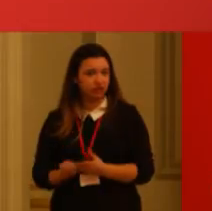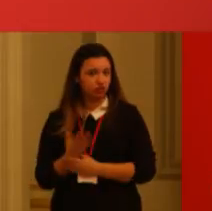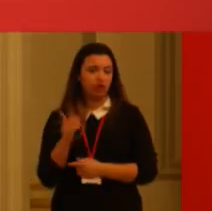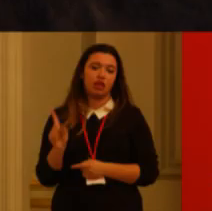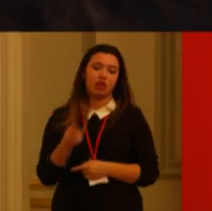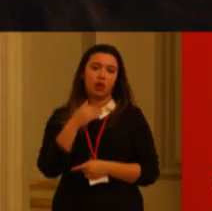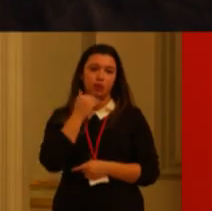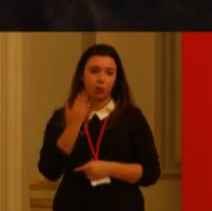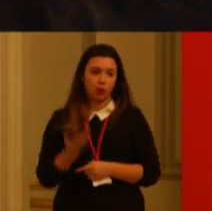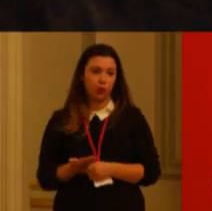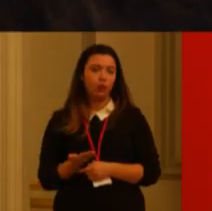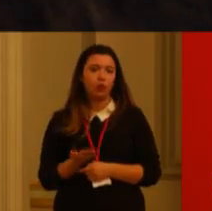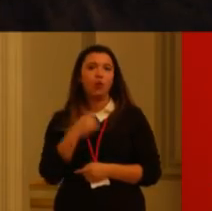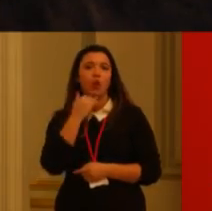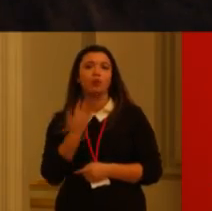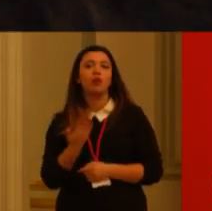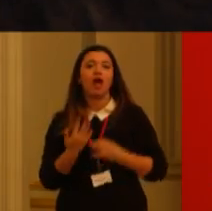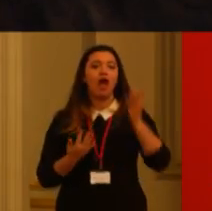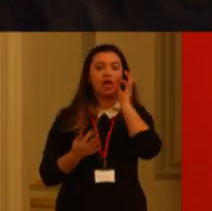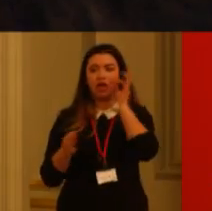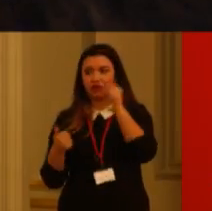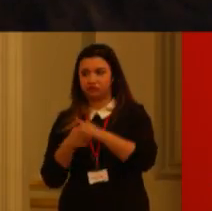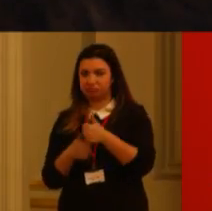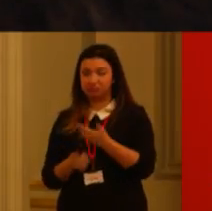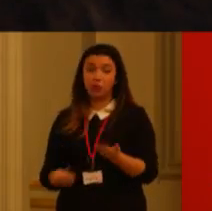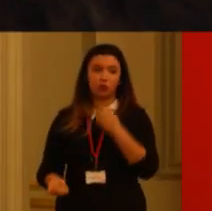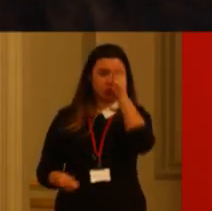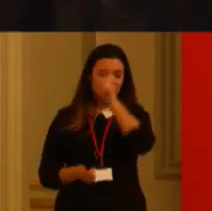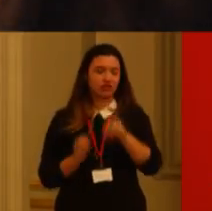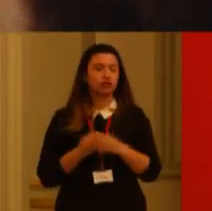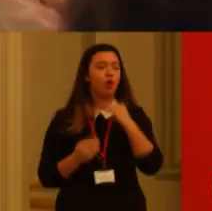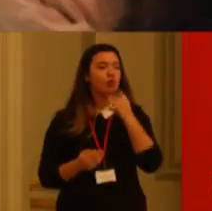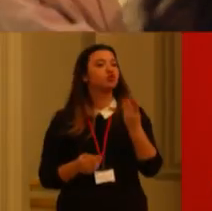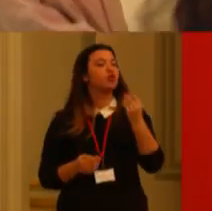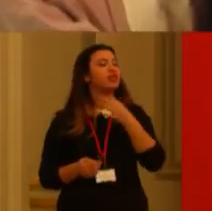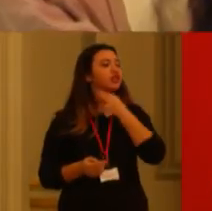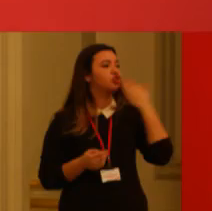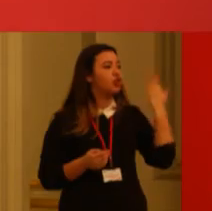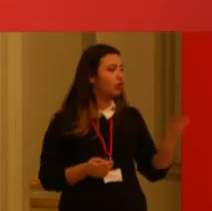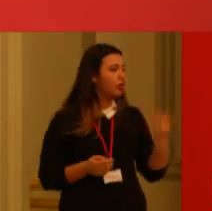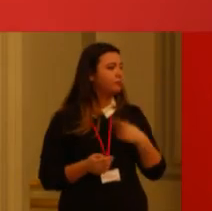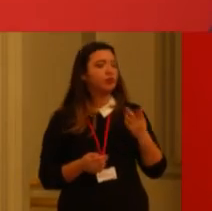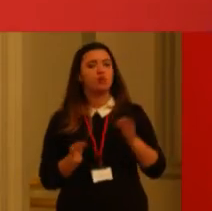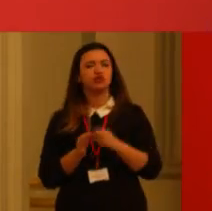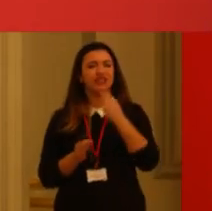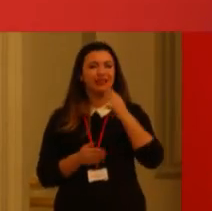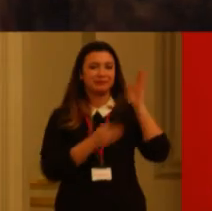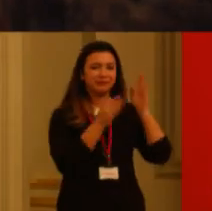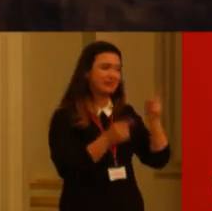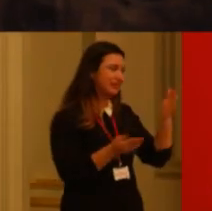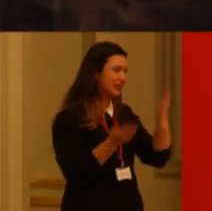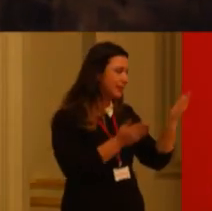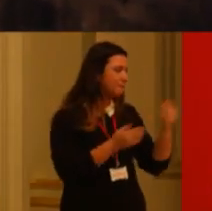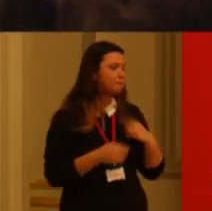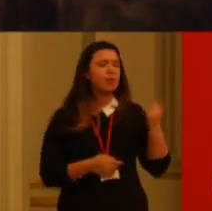at least in the near future, it is not possible to establish a family, officially at least. Thank you very much for the snapshot. Thank you.